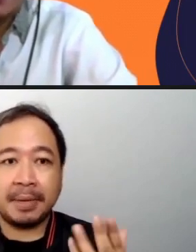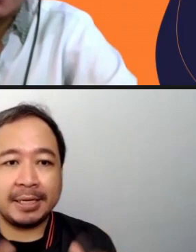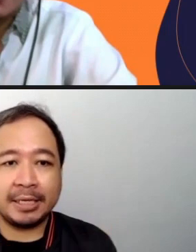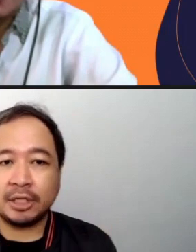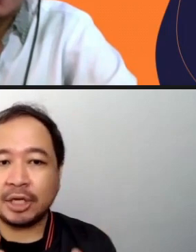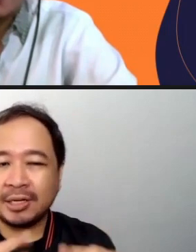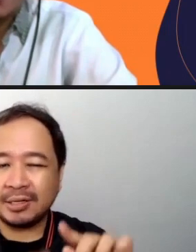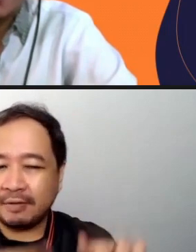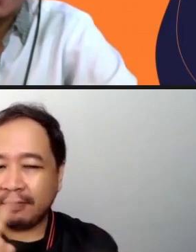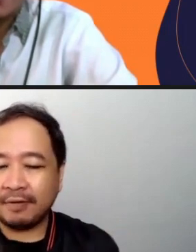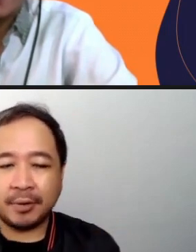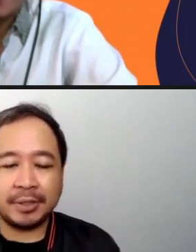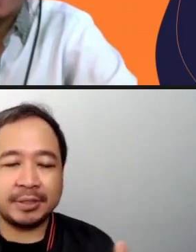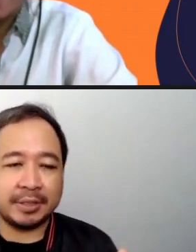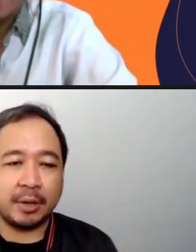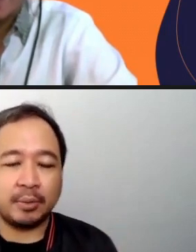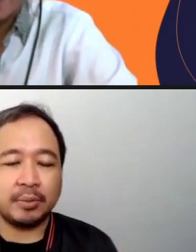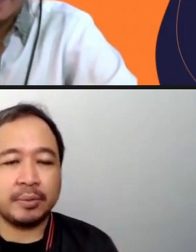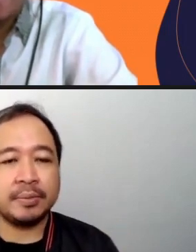so